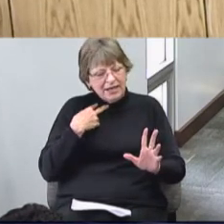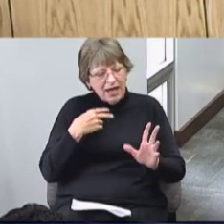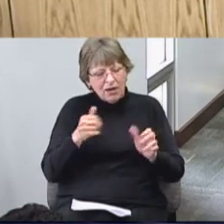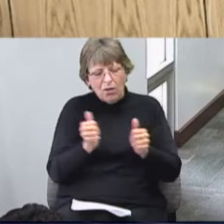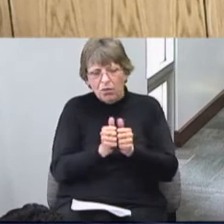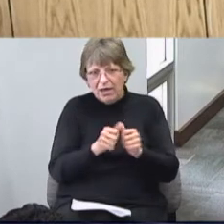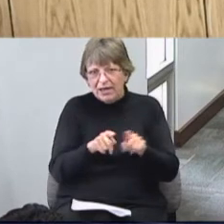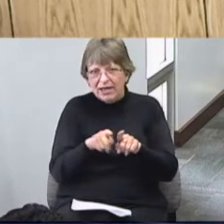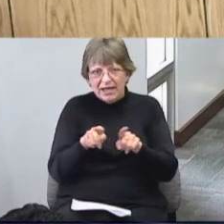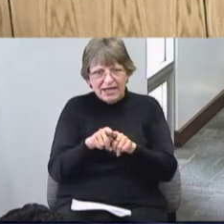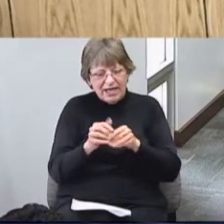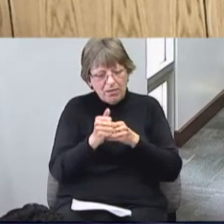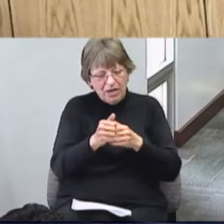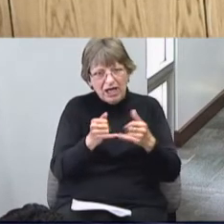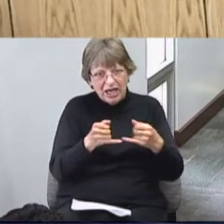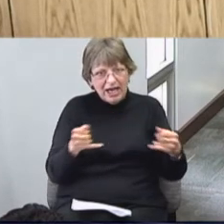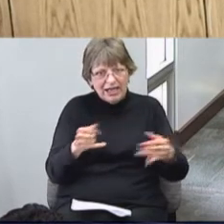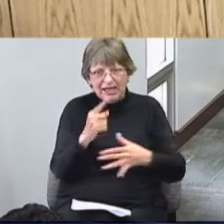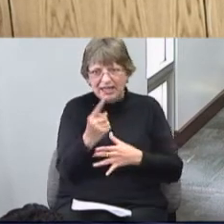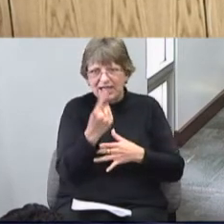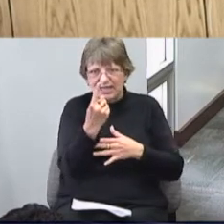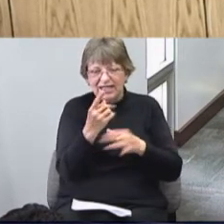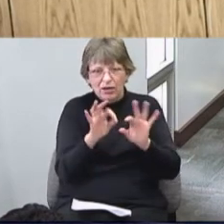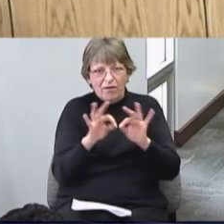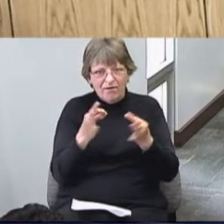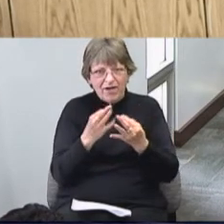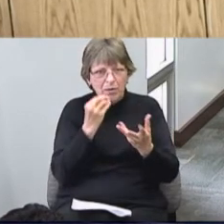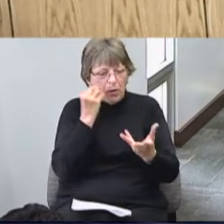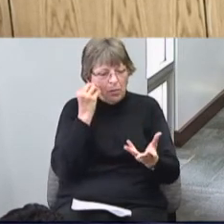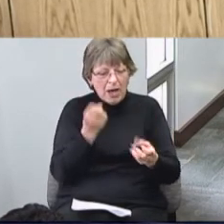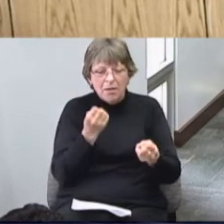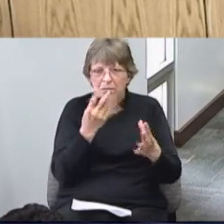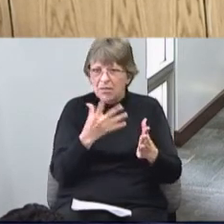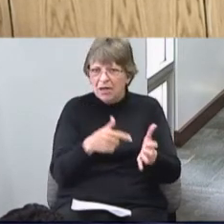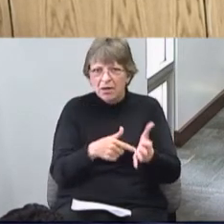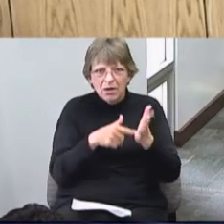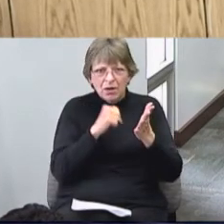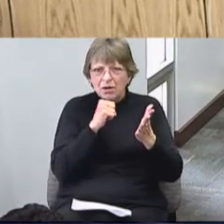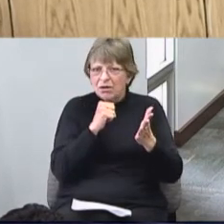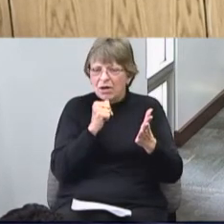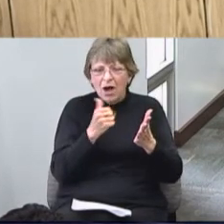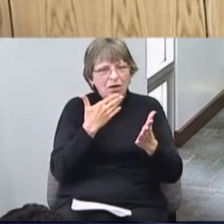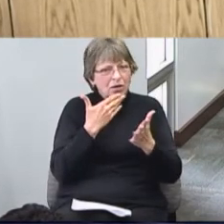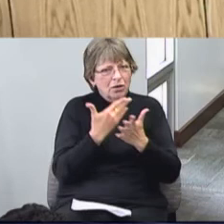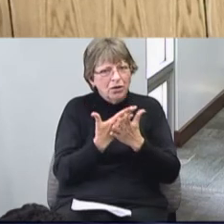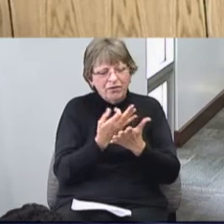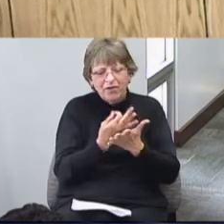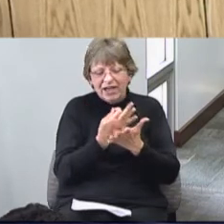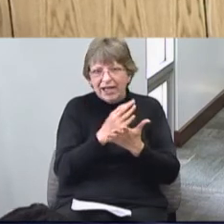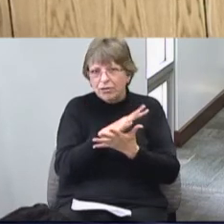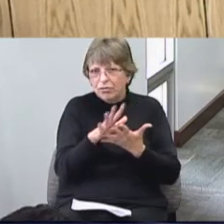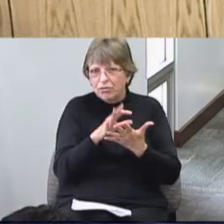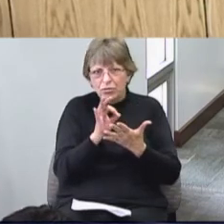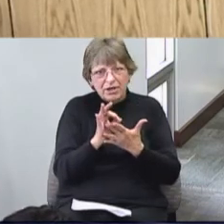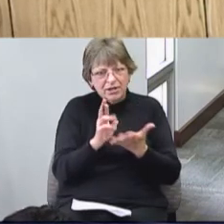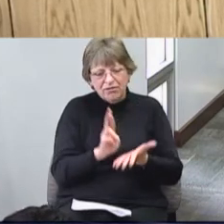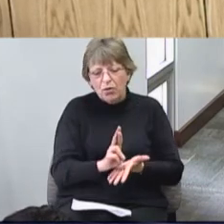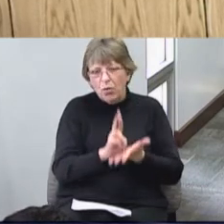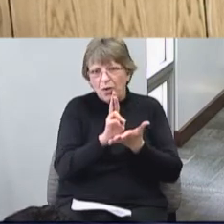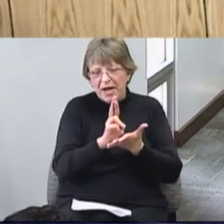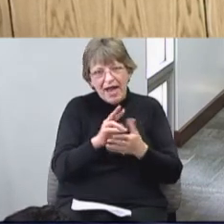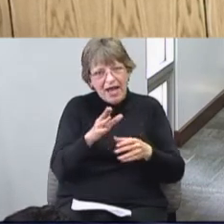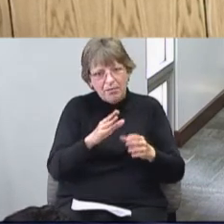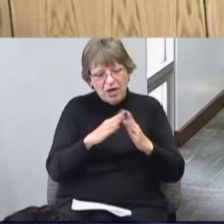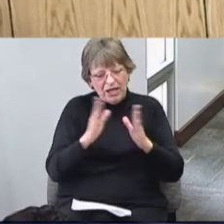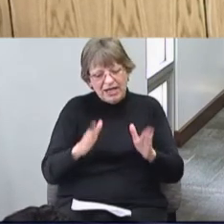single-family home in this area. Many of the requirements would not be of good financial choices to be able to rehabilitate the properties and